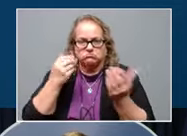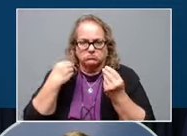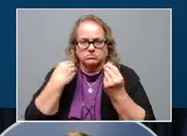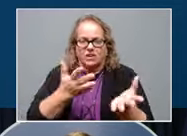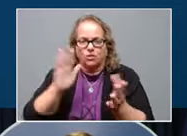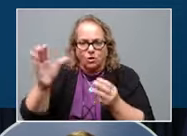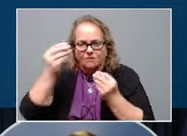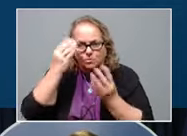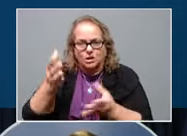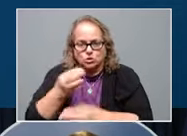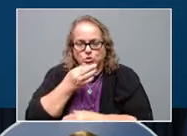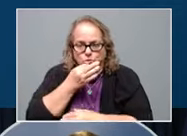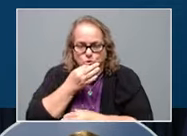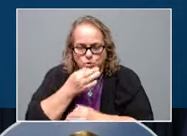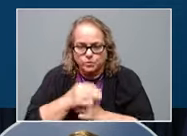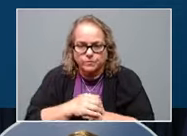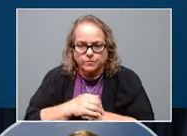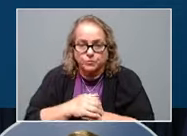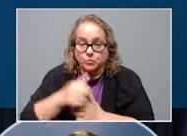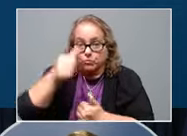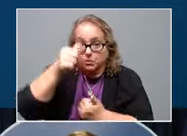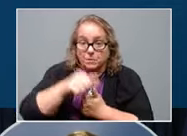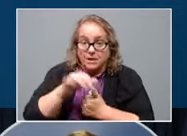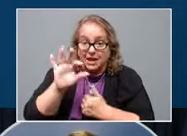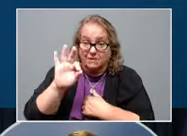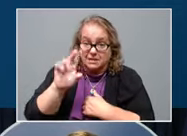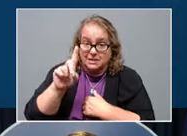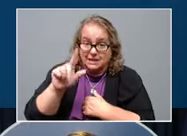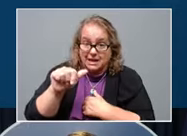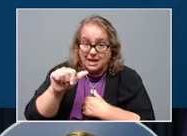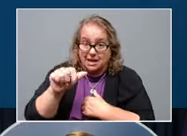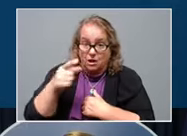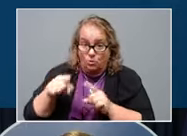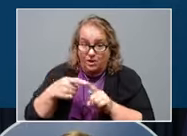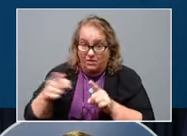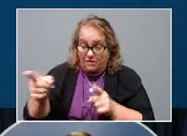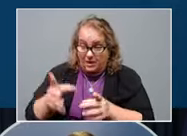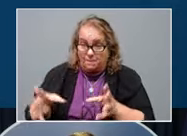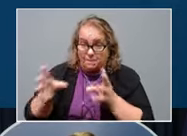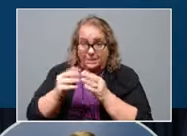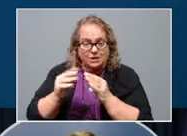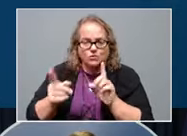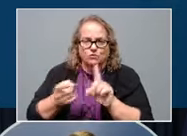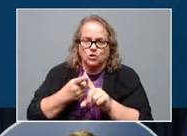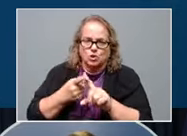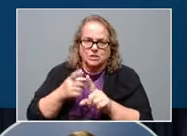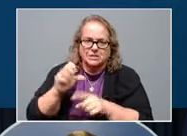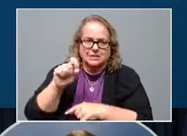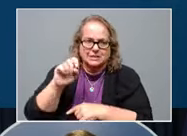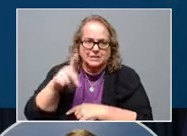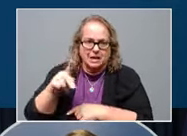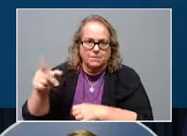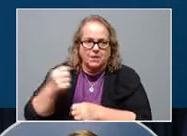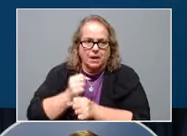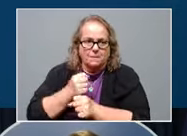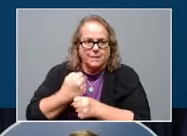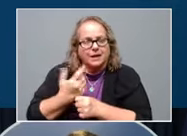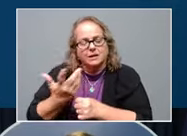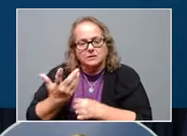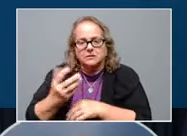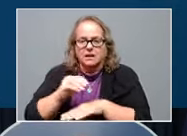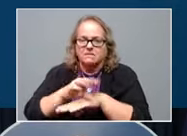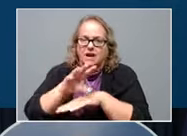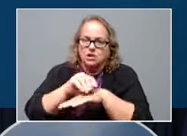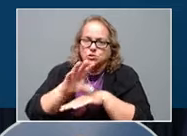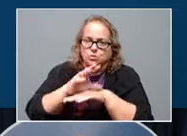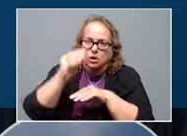And remember, the FDA, when they meet, is only the first step. They make an advisory opinion or give a recommendation that